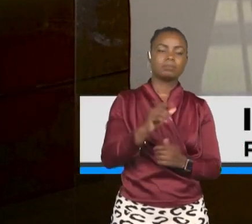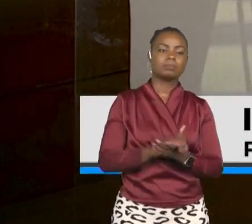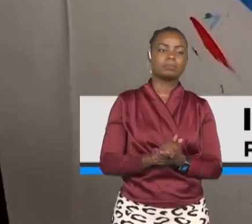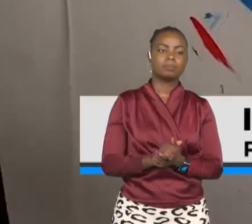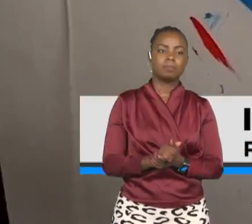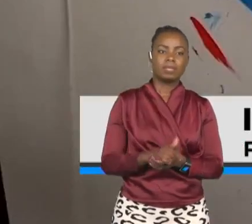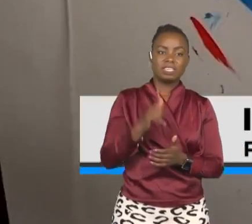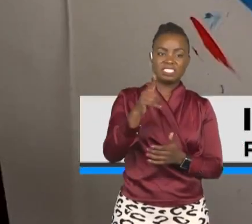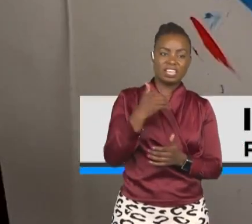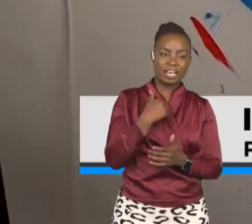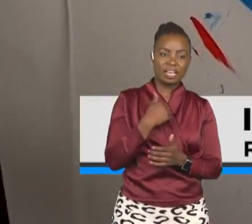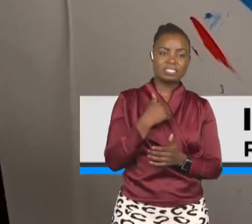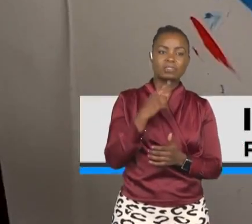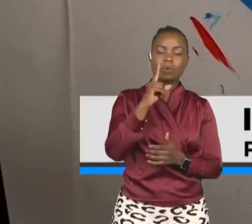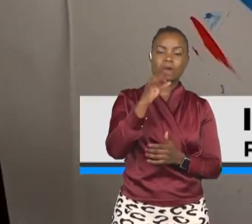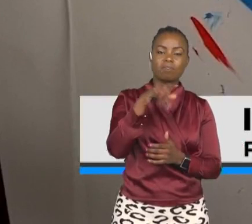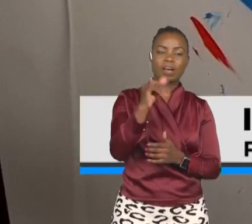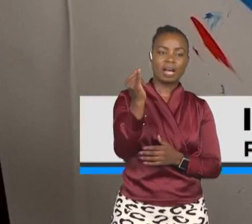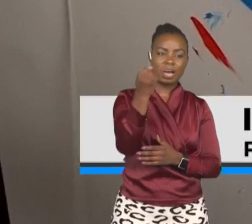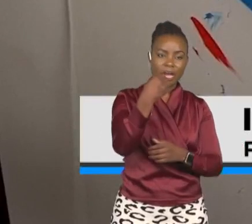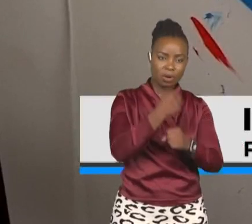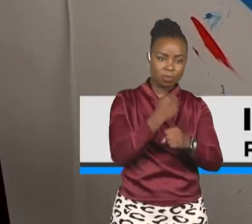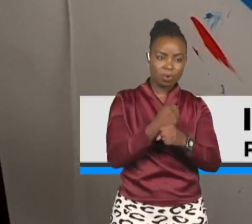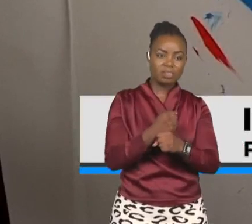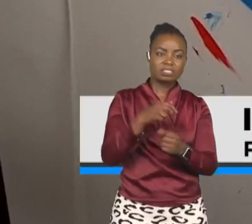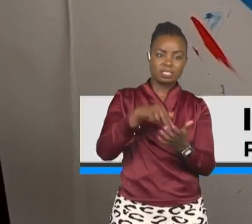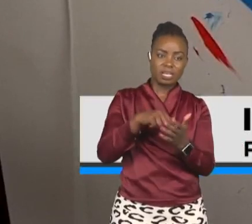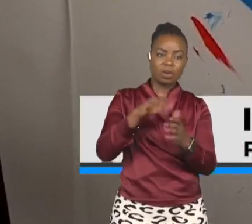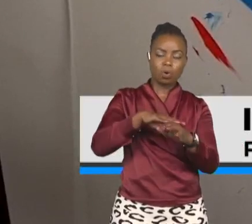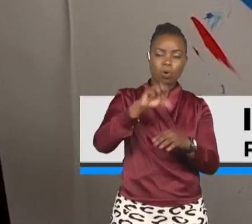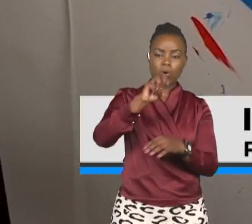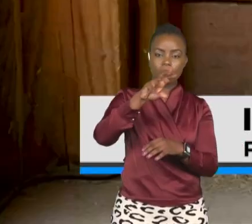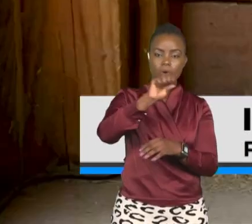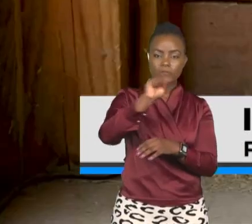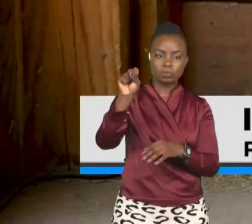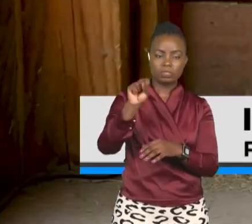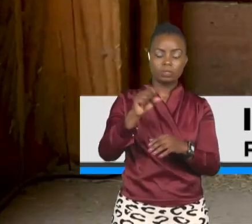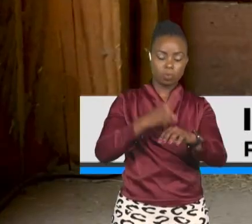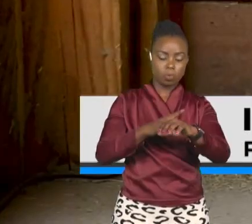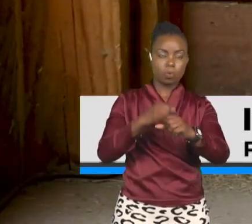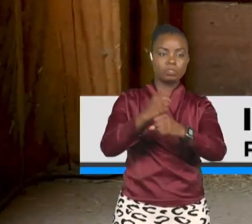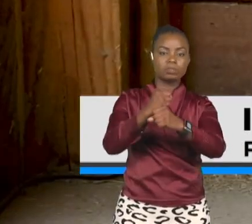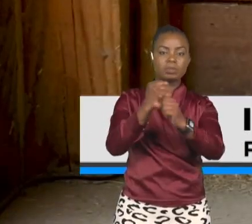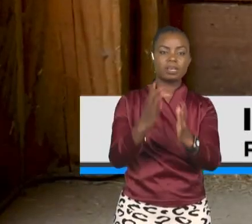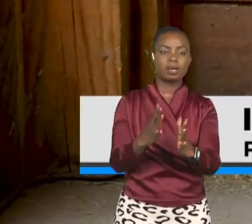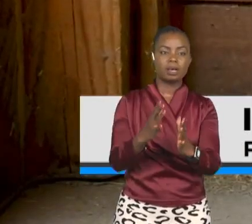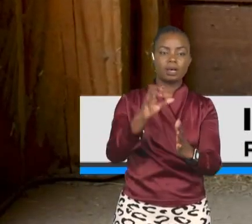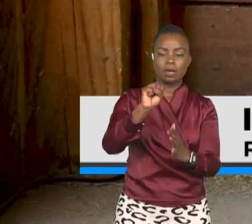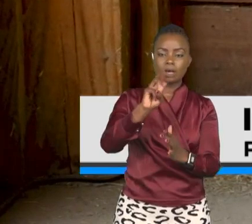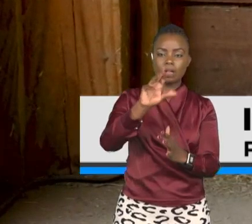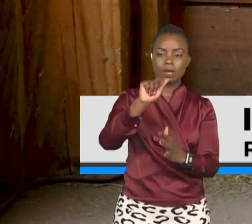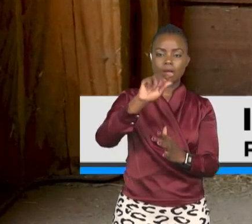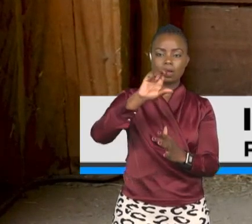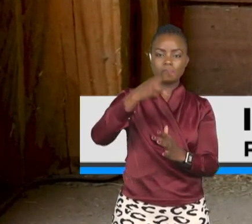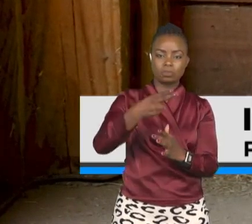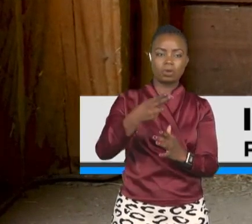She has even had one of her artworks turned into a watch face for Swiss watchmaker Swatch. Swatch announced a collaboration